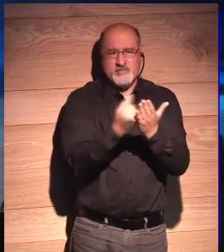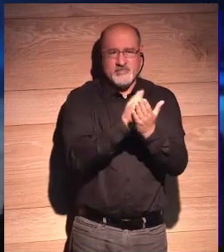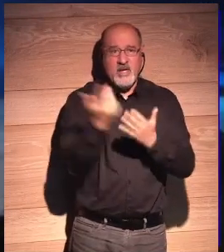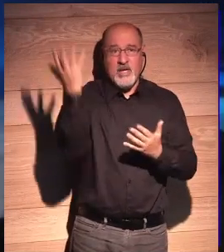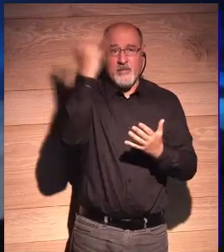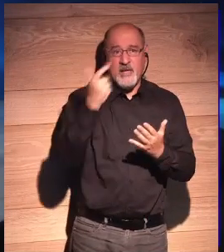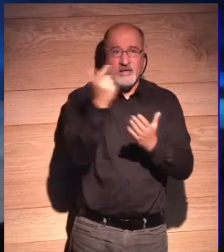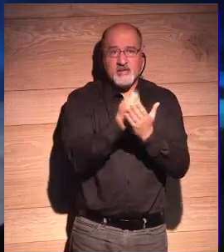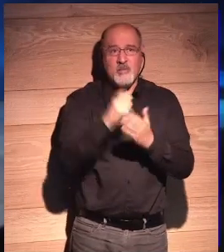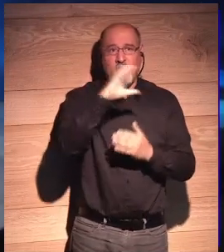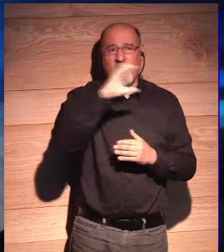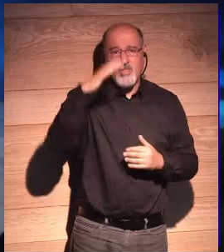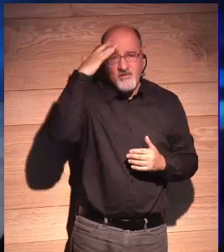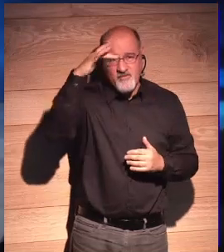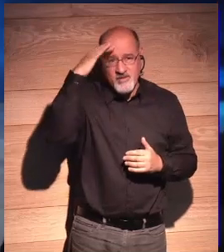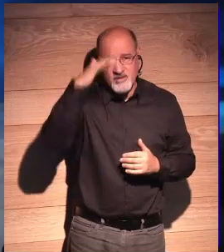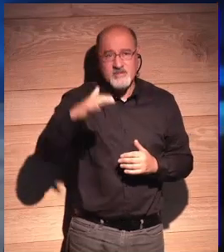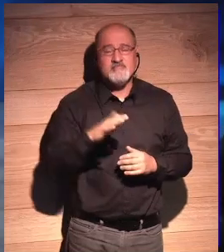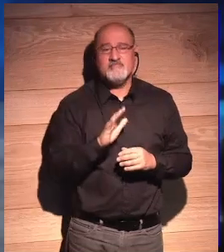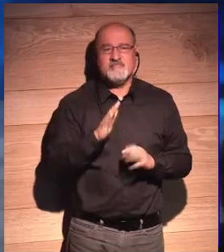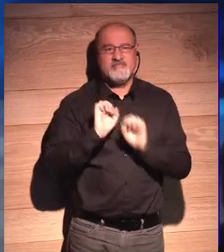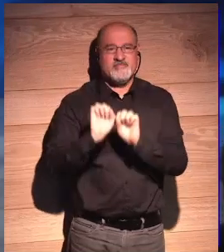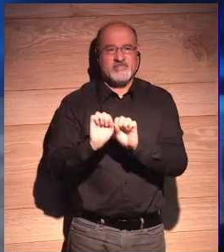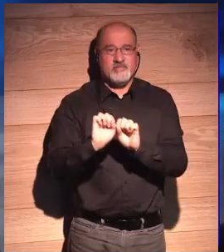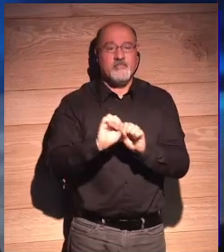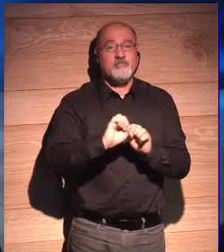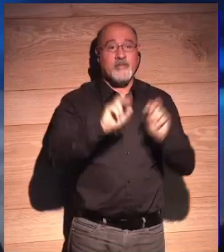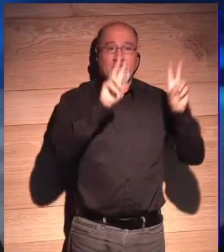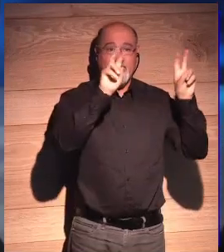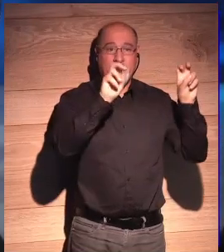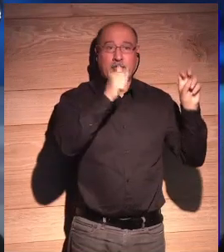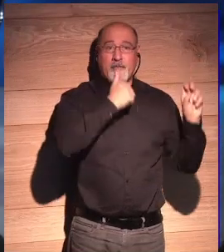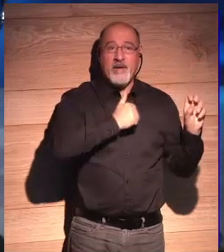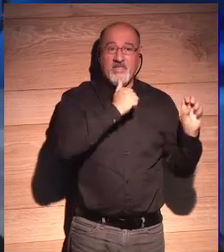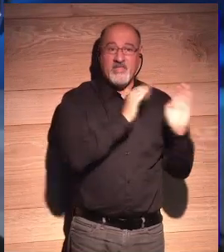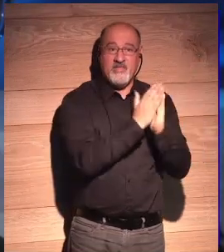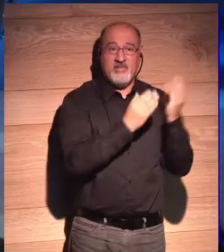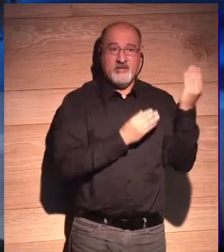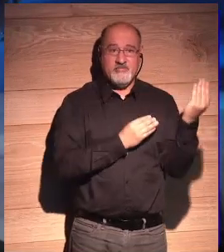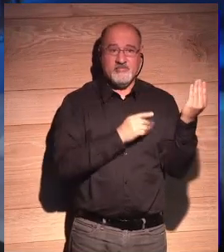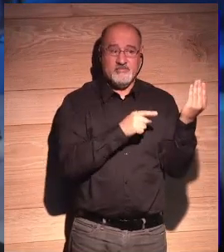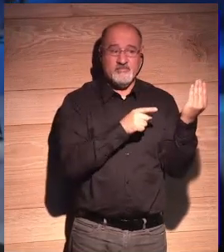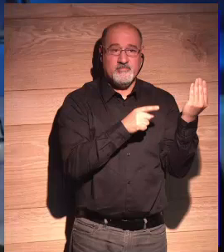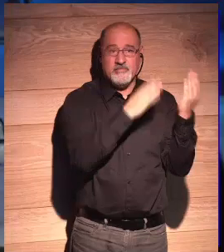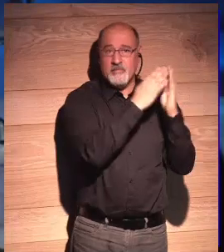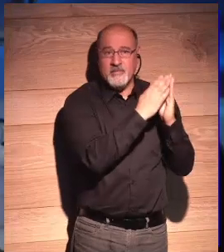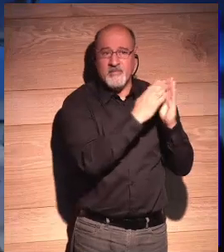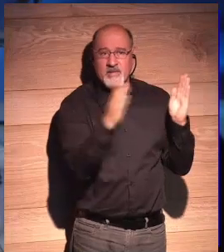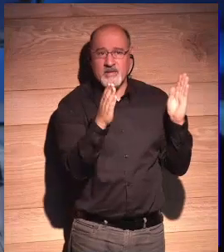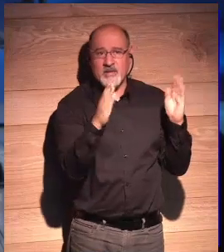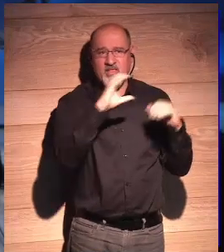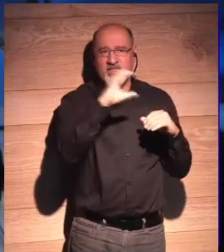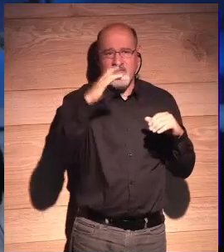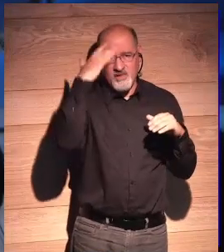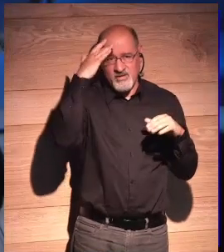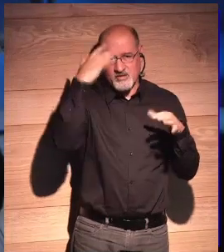novel. At the beginnings, like science fiction, Impatience is the starting point